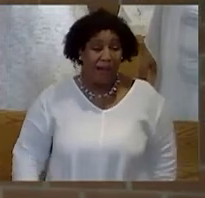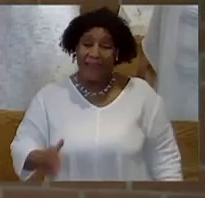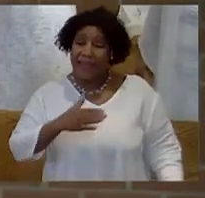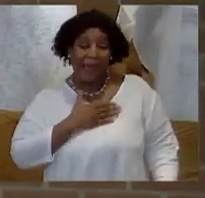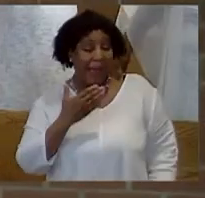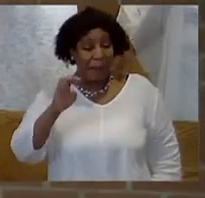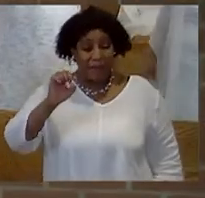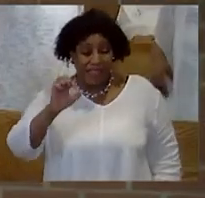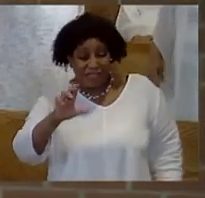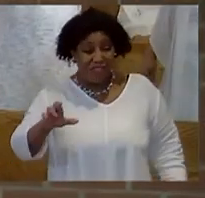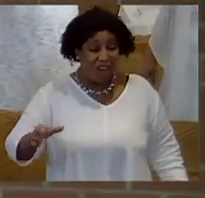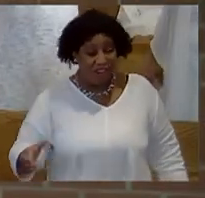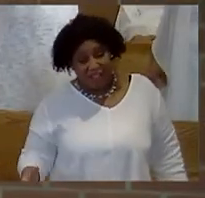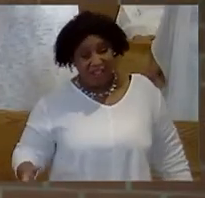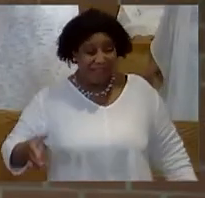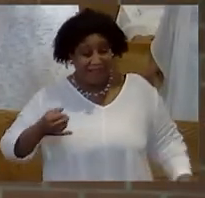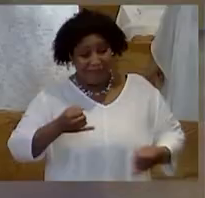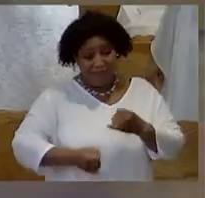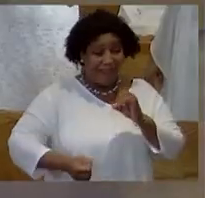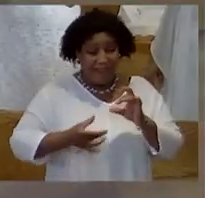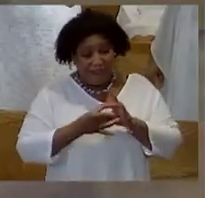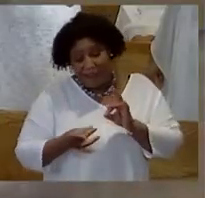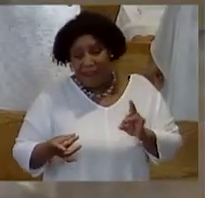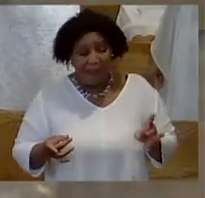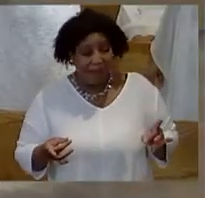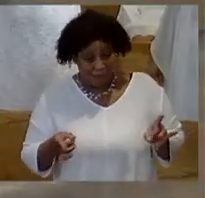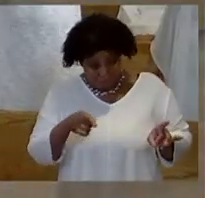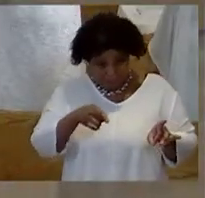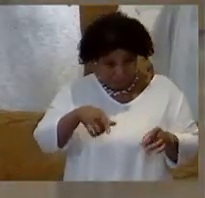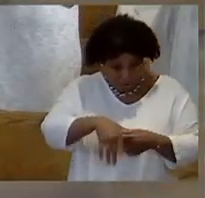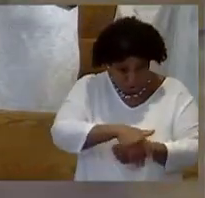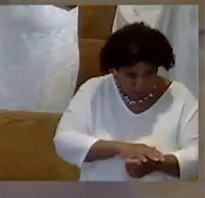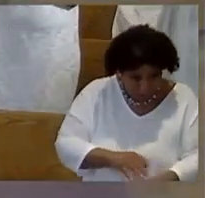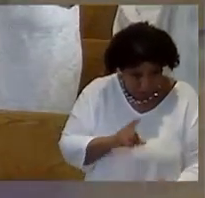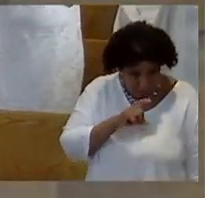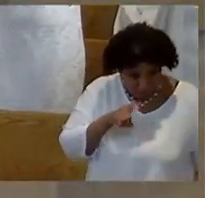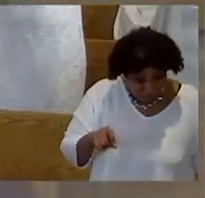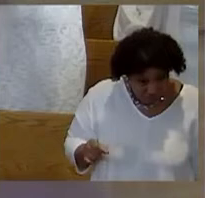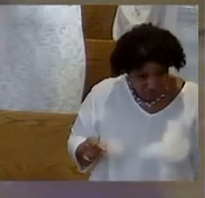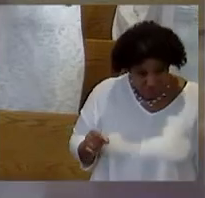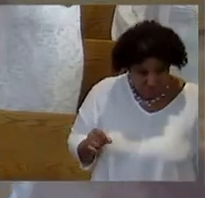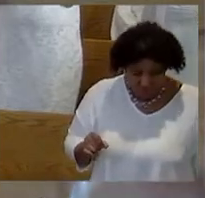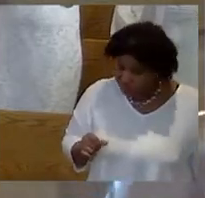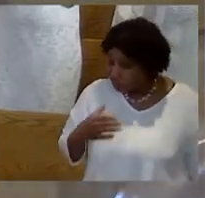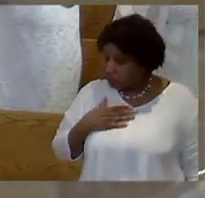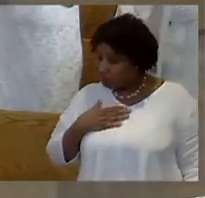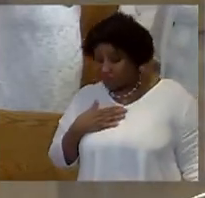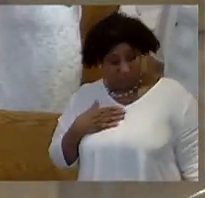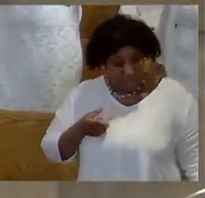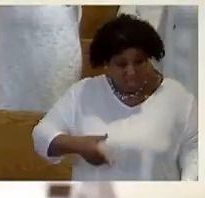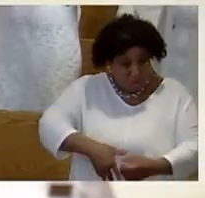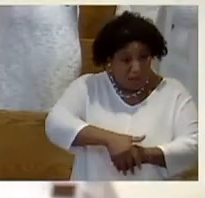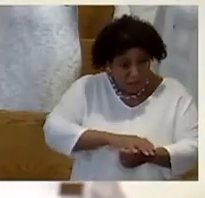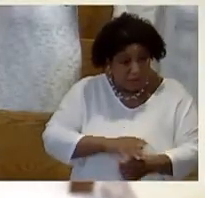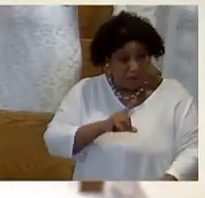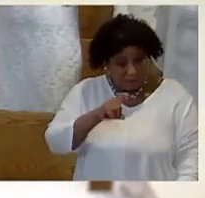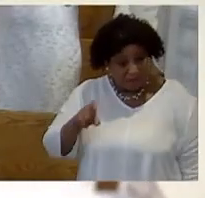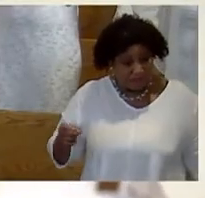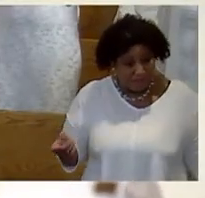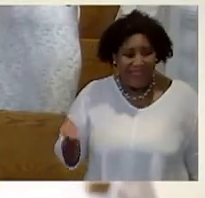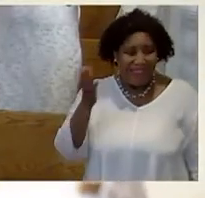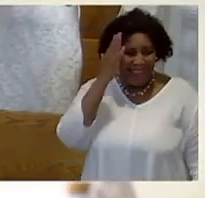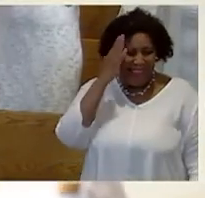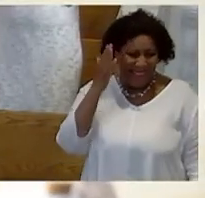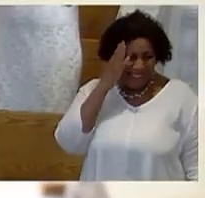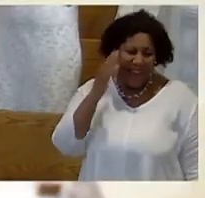Easter. But I want to leave you with this. Are you covered? No. Are you covered? I know you